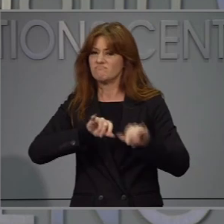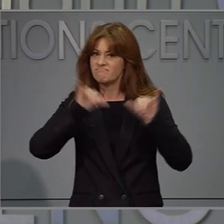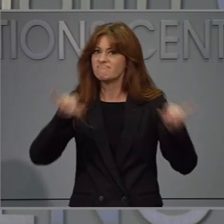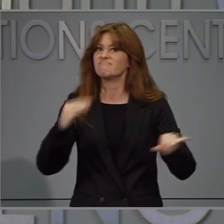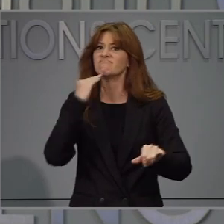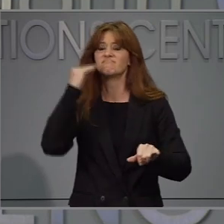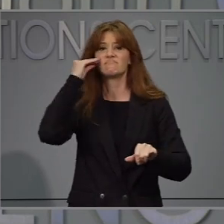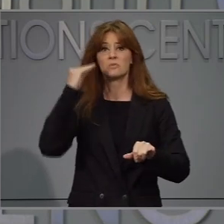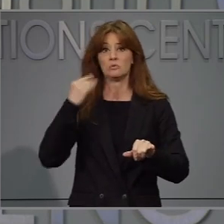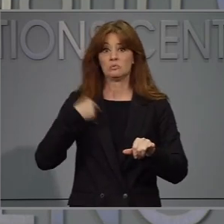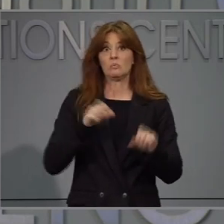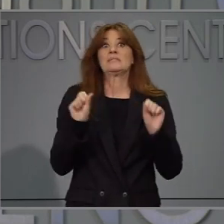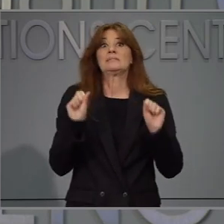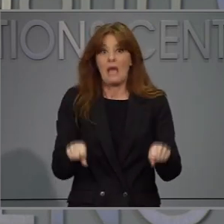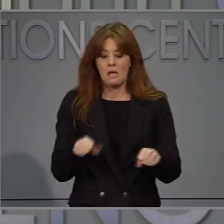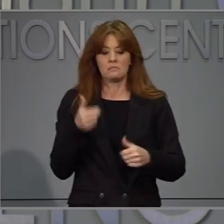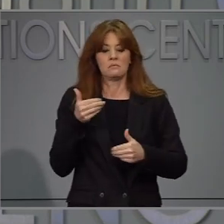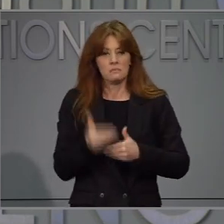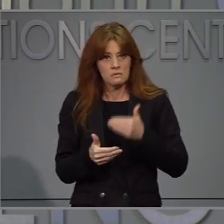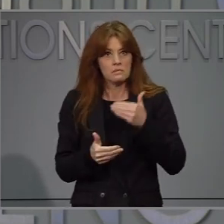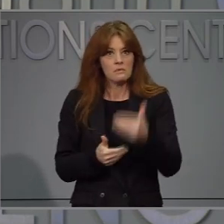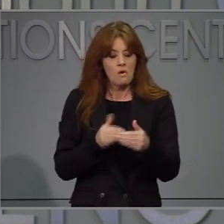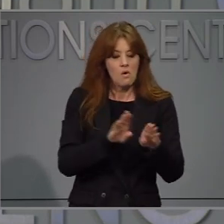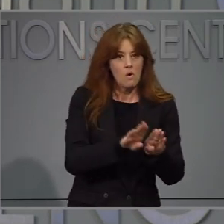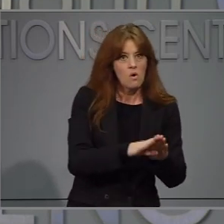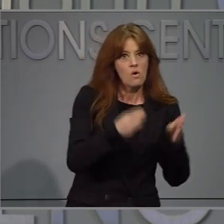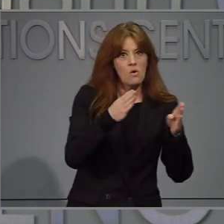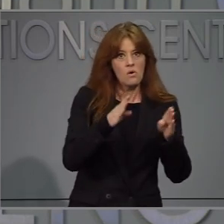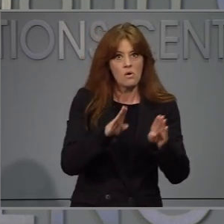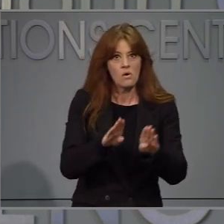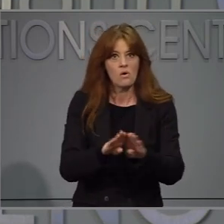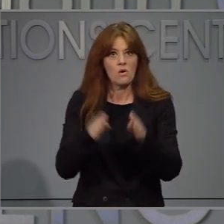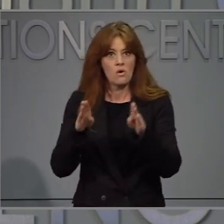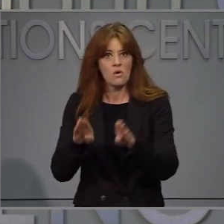we can move into the phases of easing restrictions.